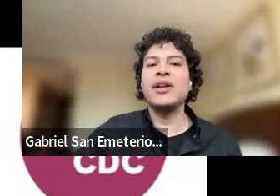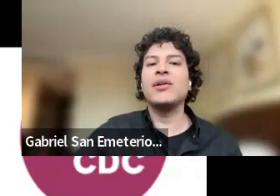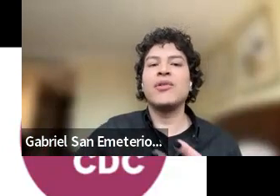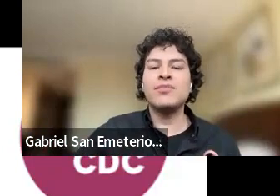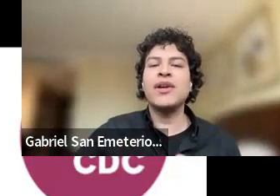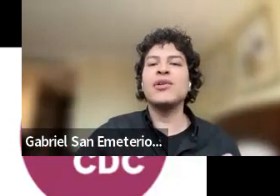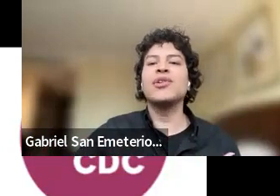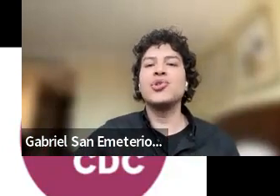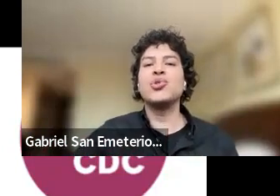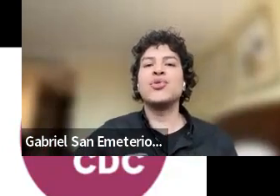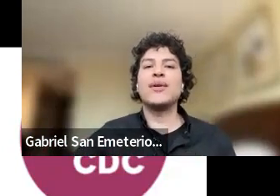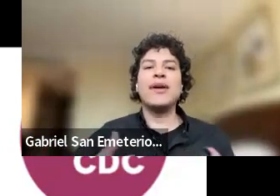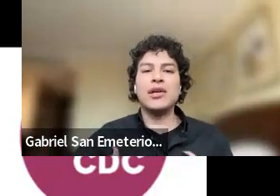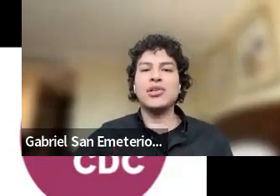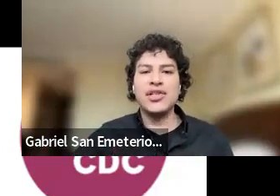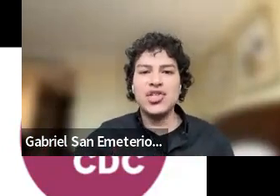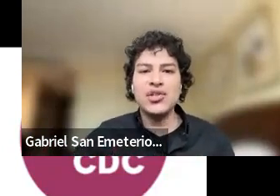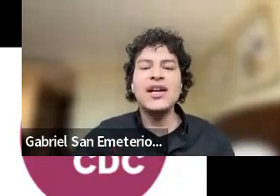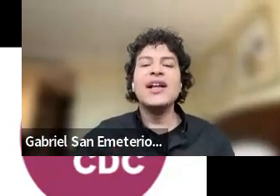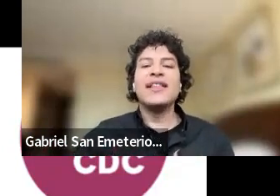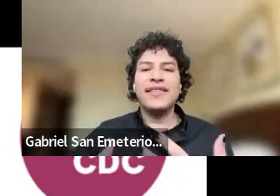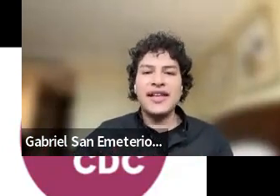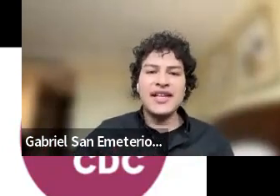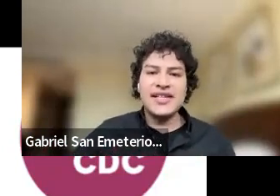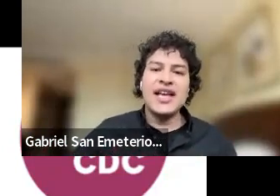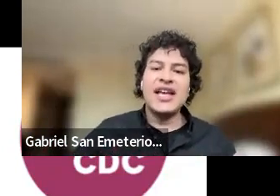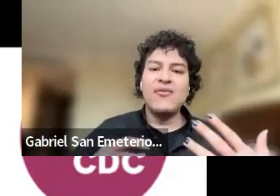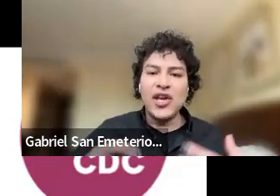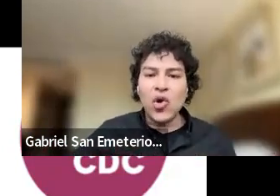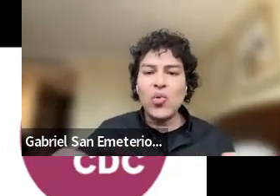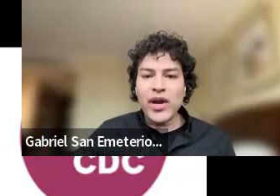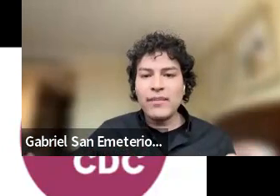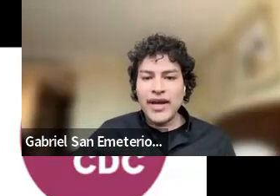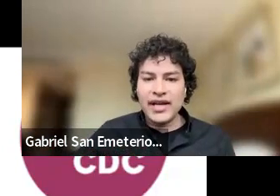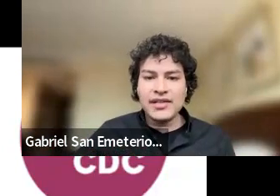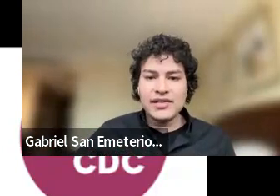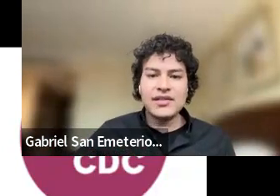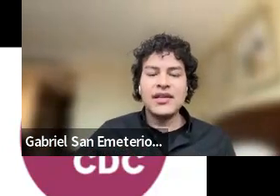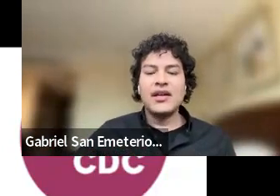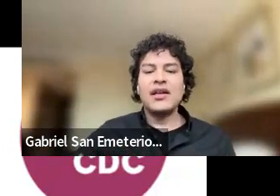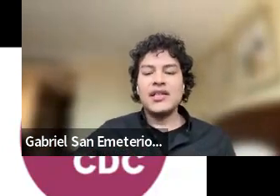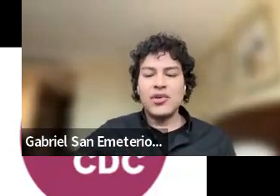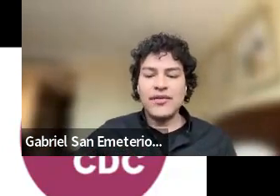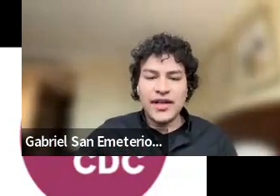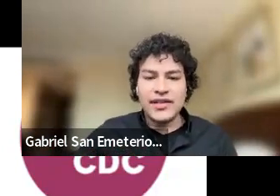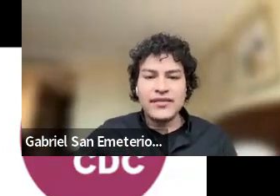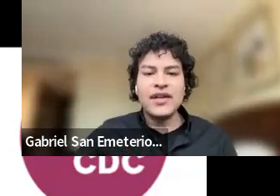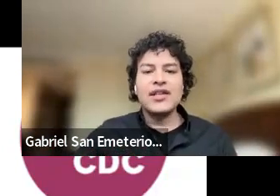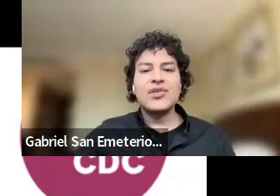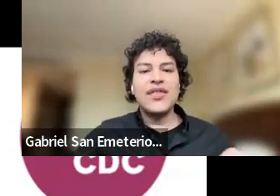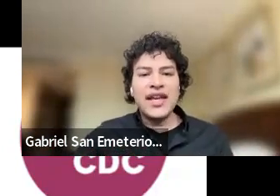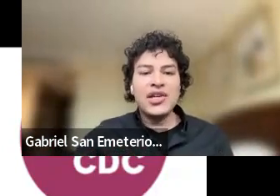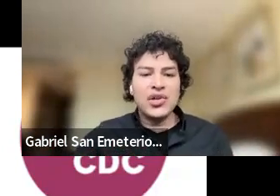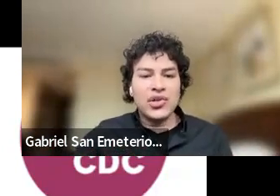N95 respirator due to a medical condition. The thing is, if we all wear masks, it's more